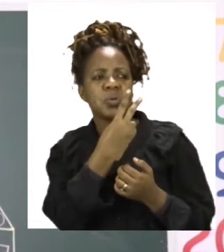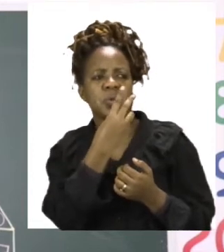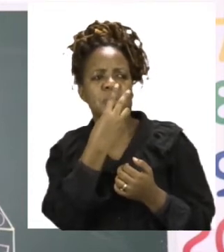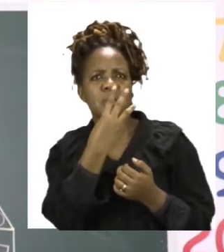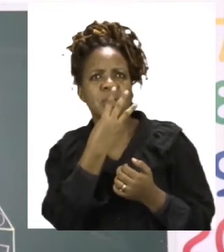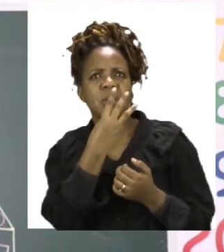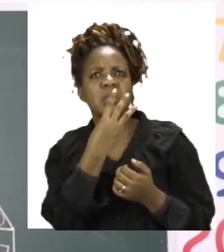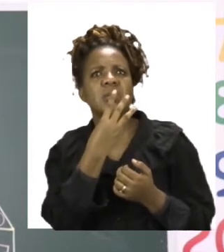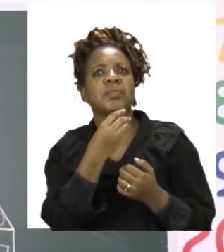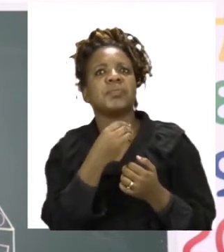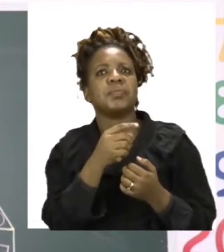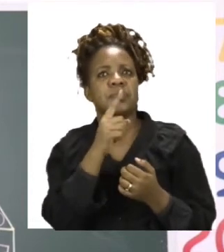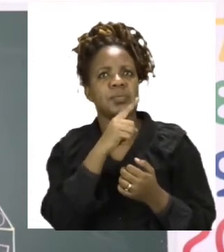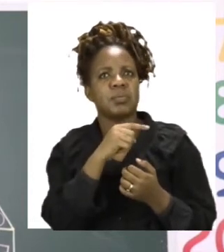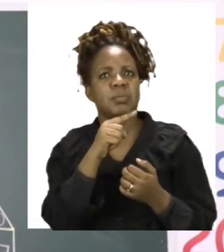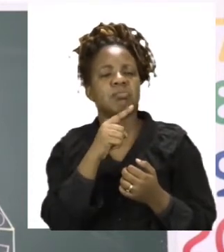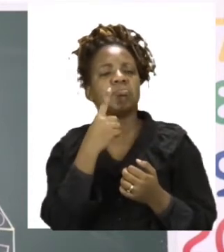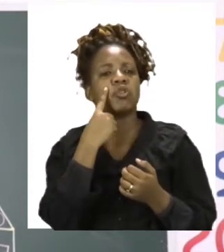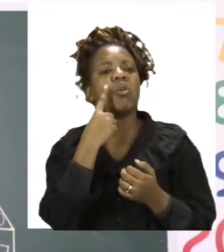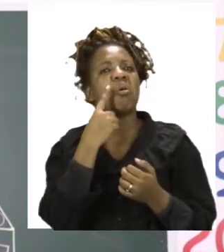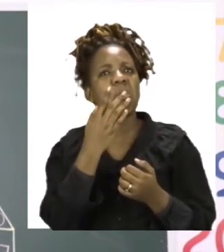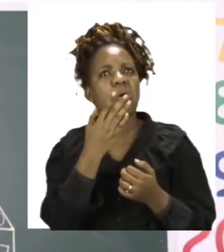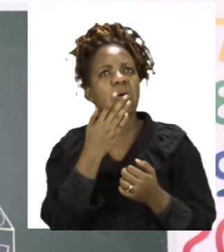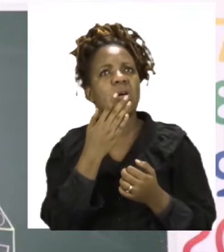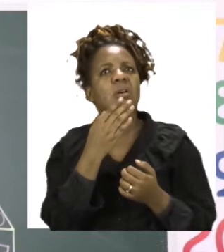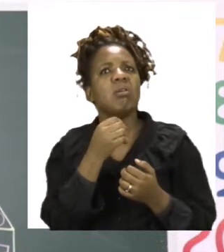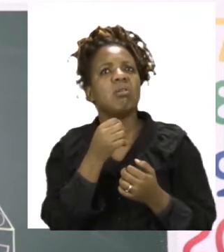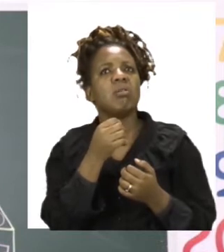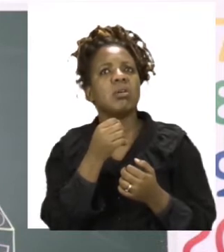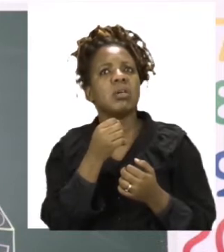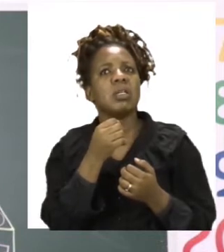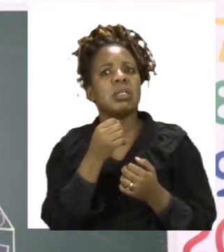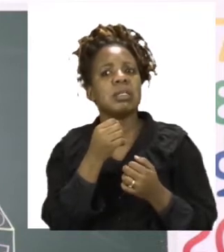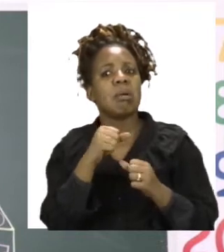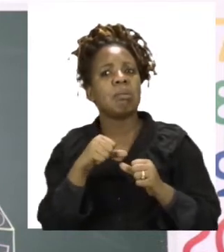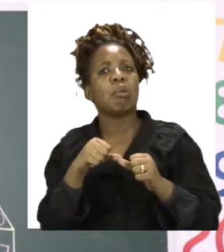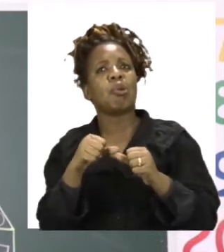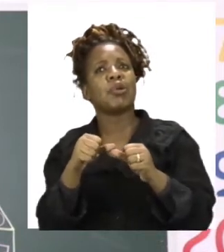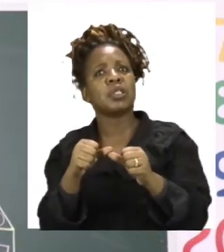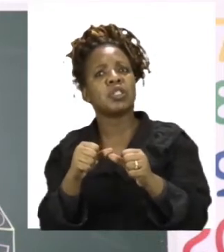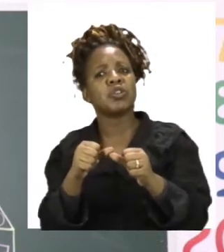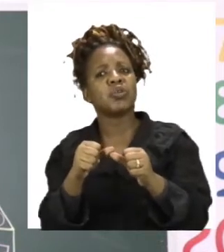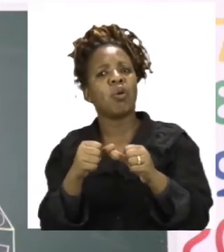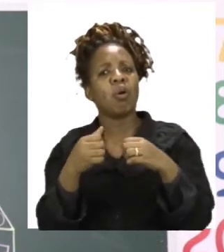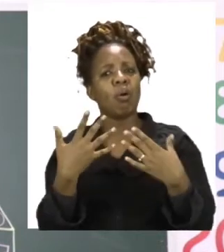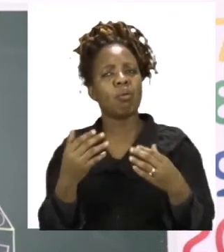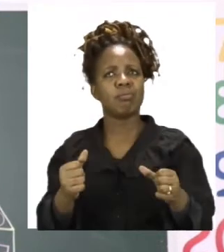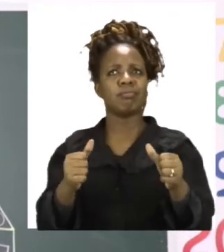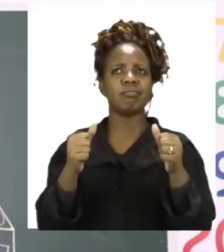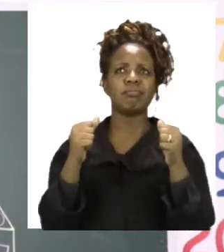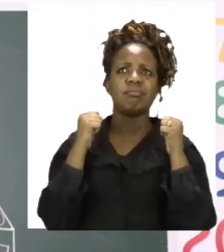We circle the number 3, and then we say, do we go forward, or back to where we came